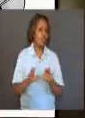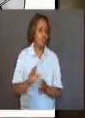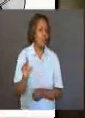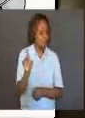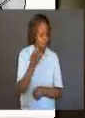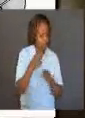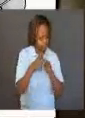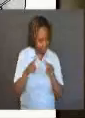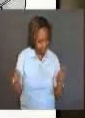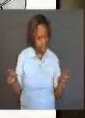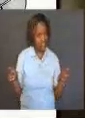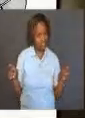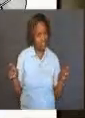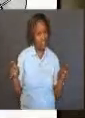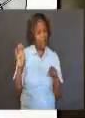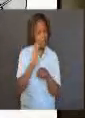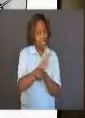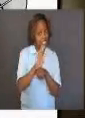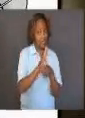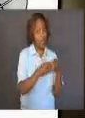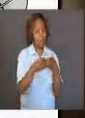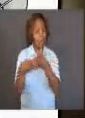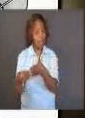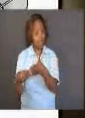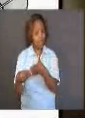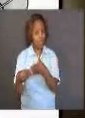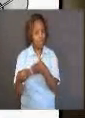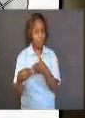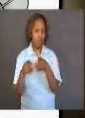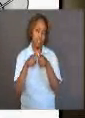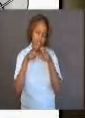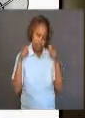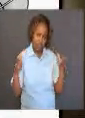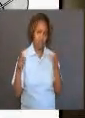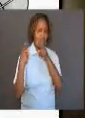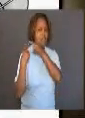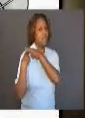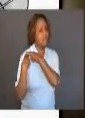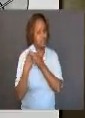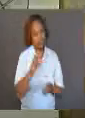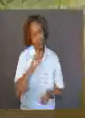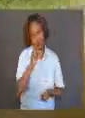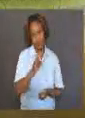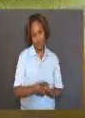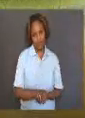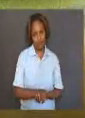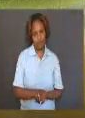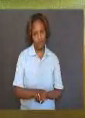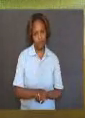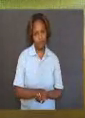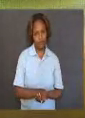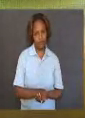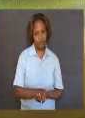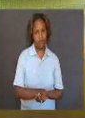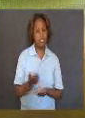However, running a business is a great responsibility,